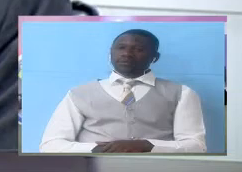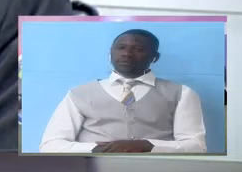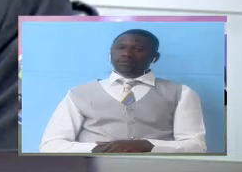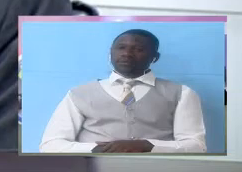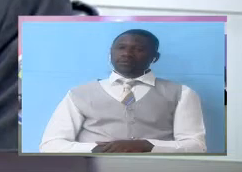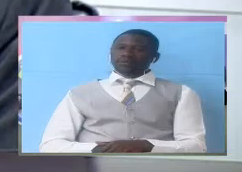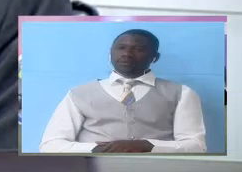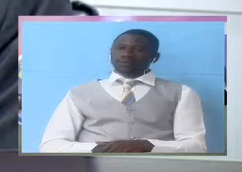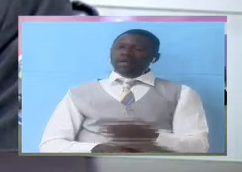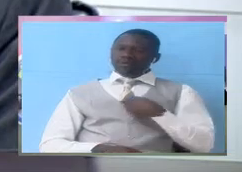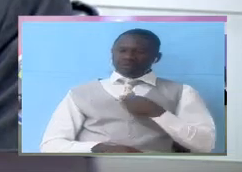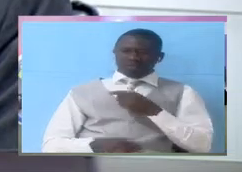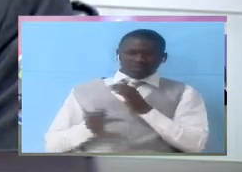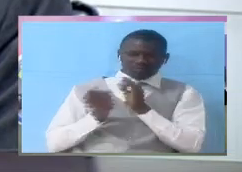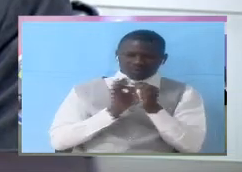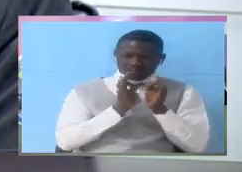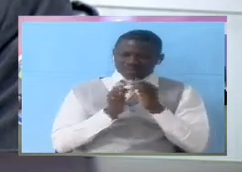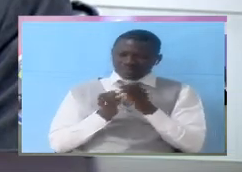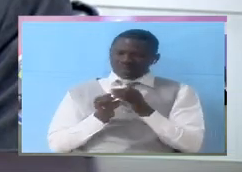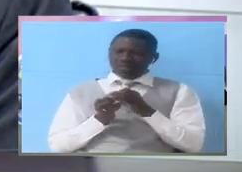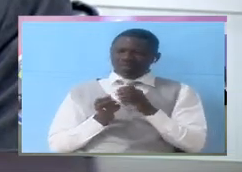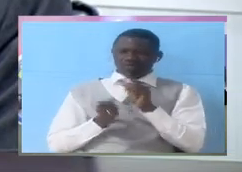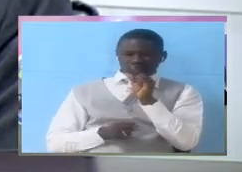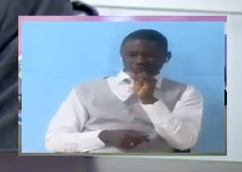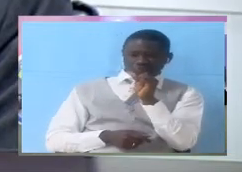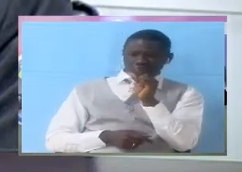differ a little bit? Ndax mu na welbeti ku tuti.